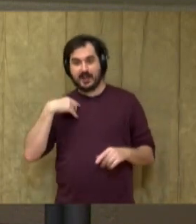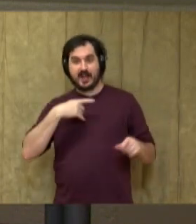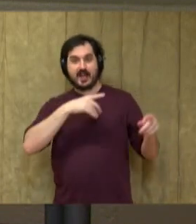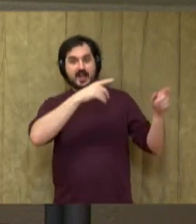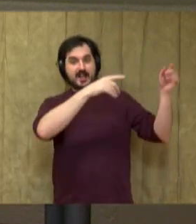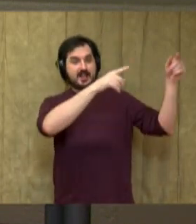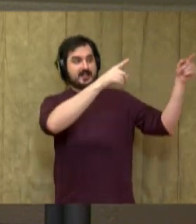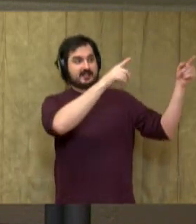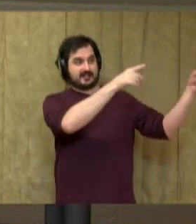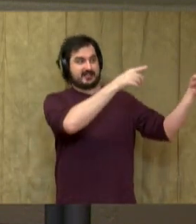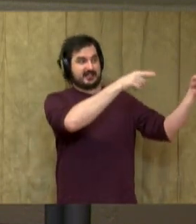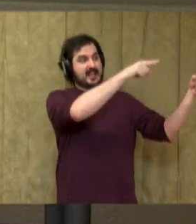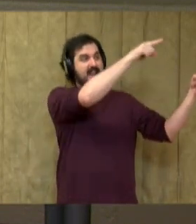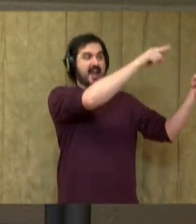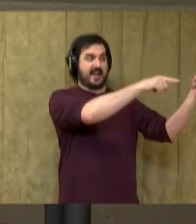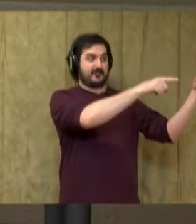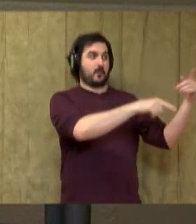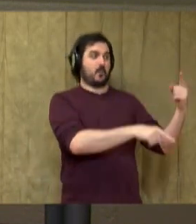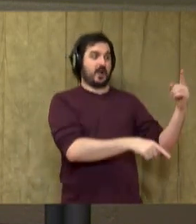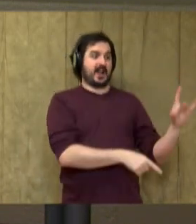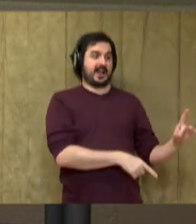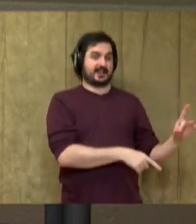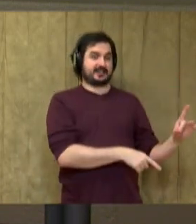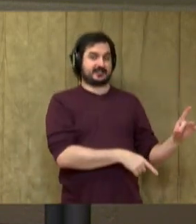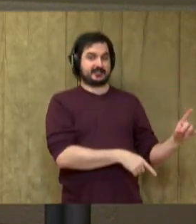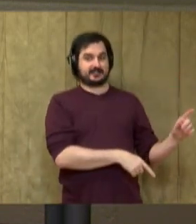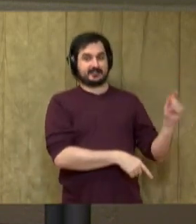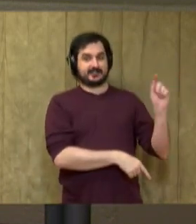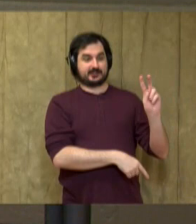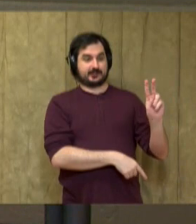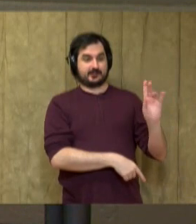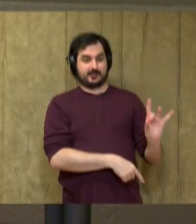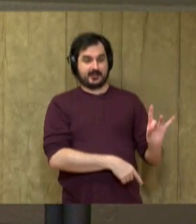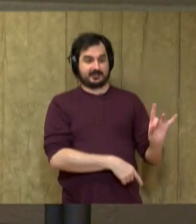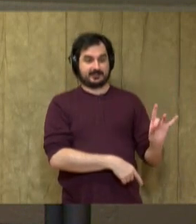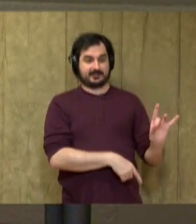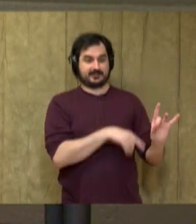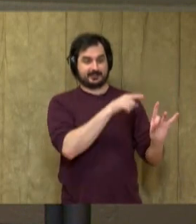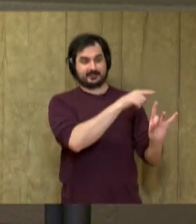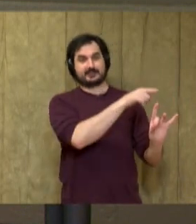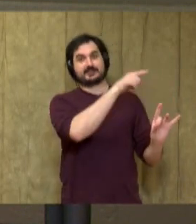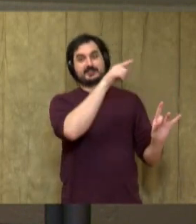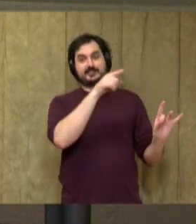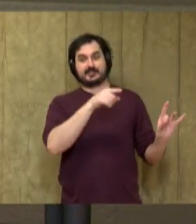up, I can get 1/8 here. And this is 2/8.